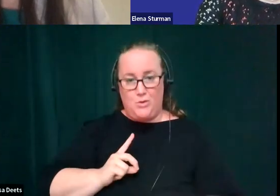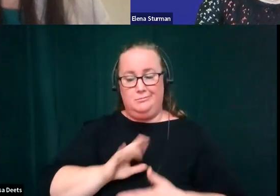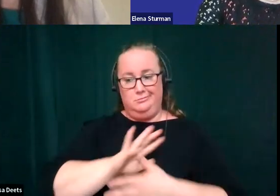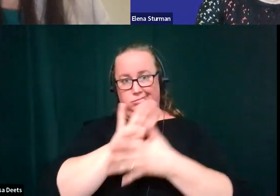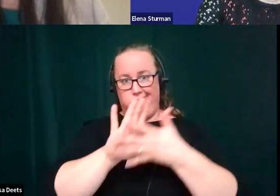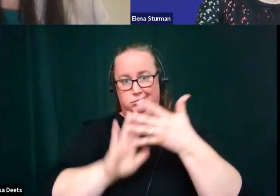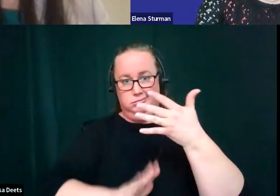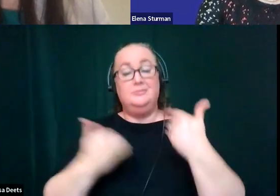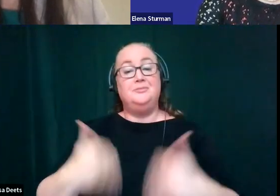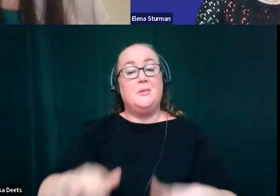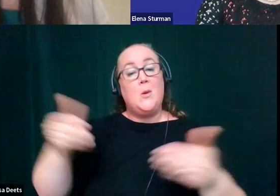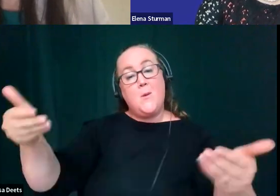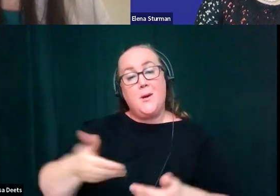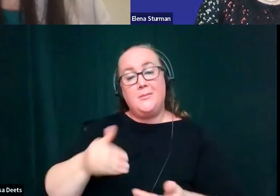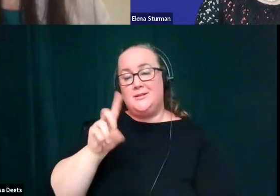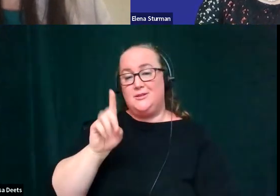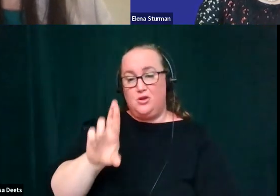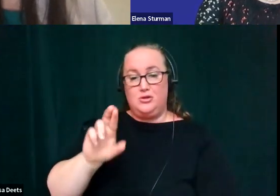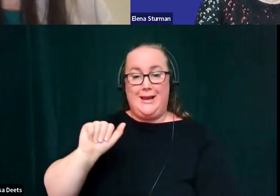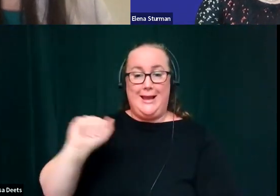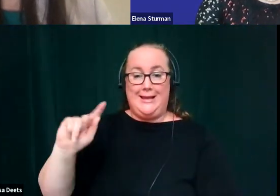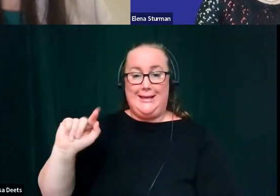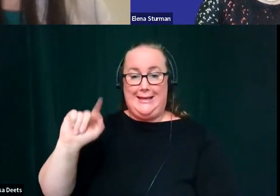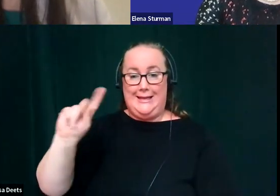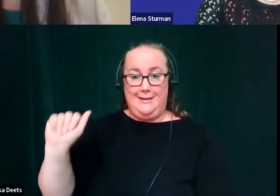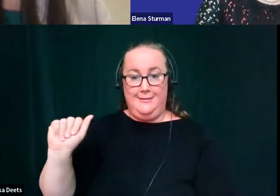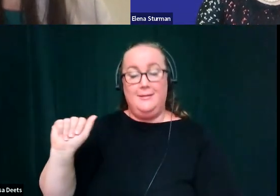please welcome Dr. Aakriti Shukla.